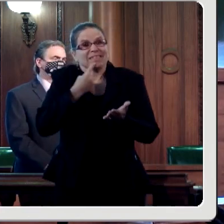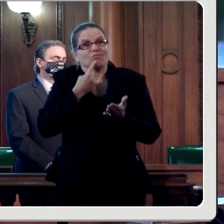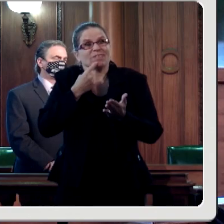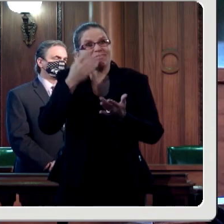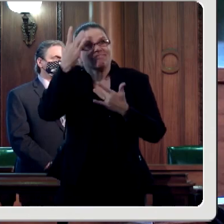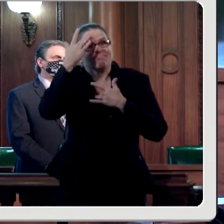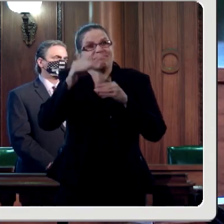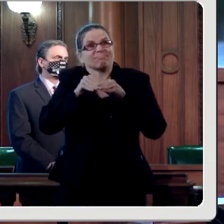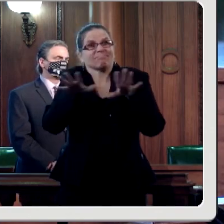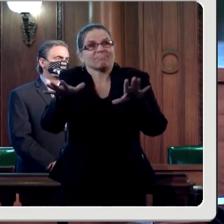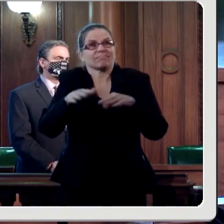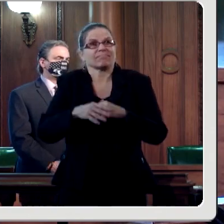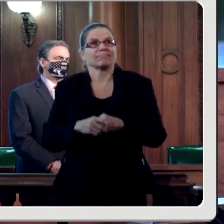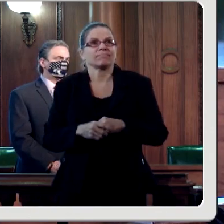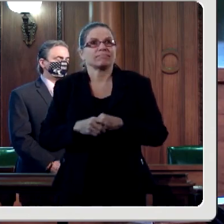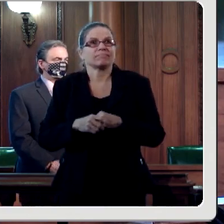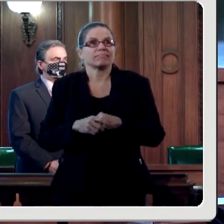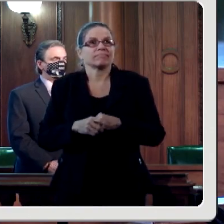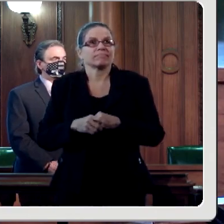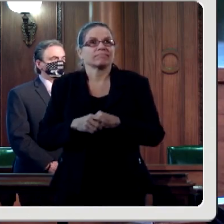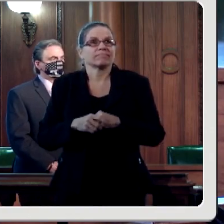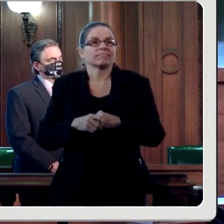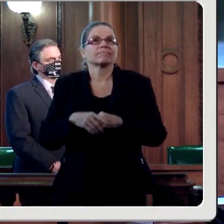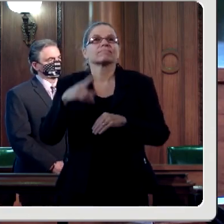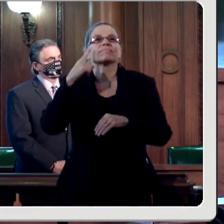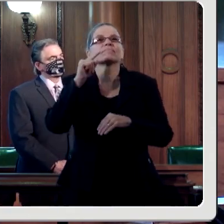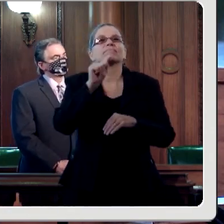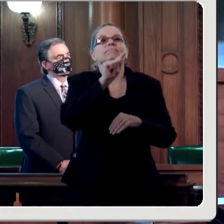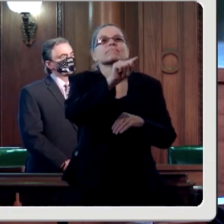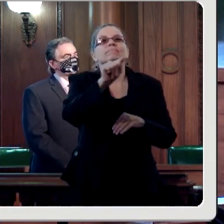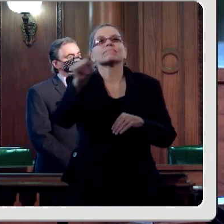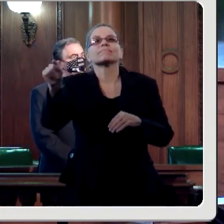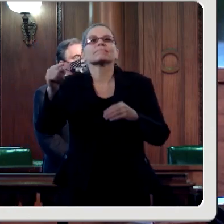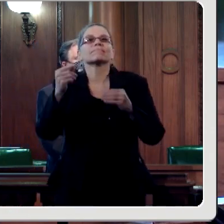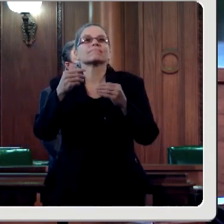you stay with it, they will get to you.